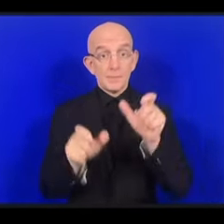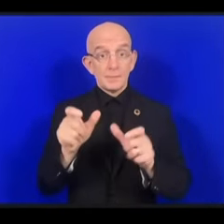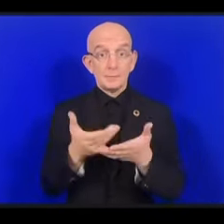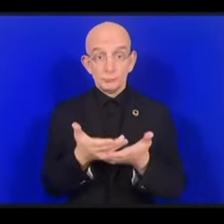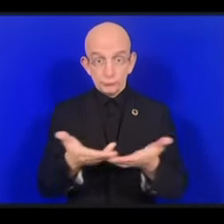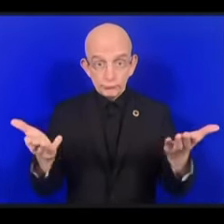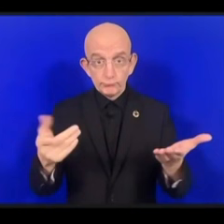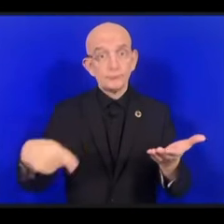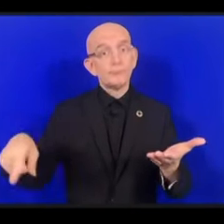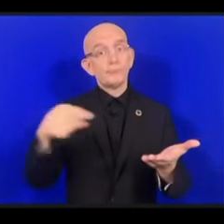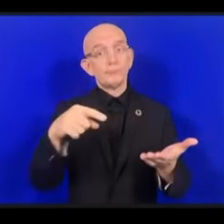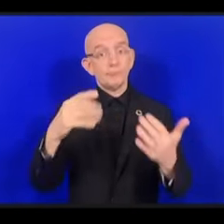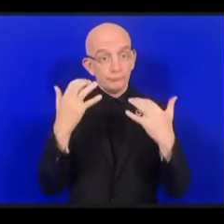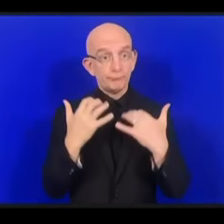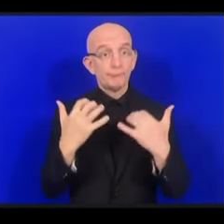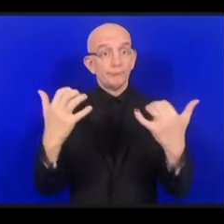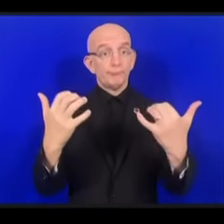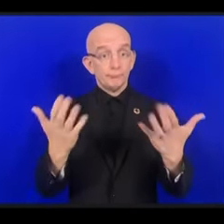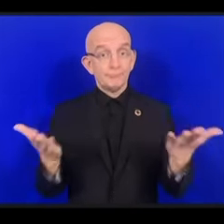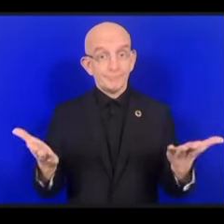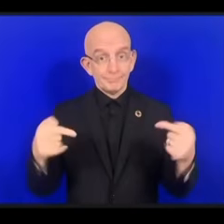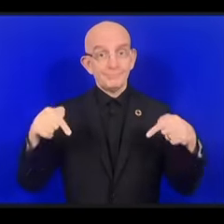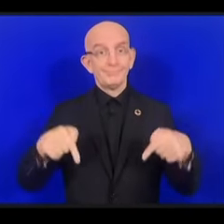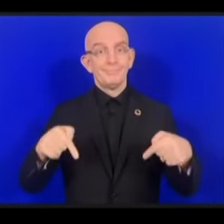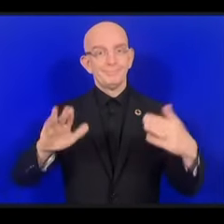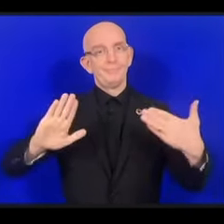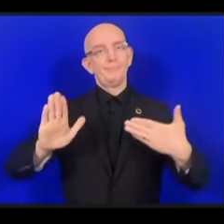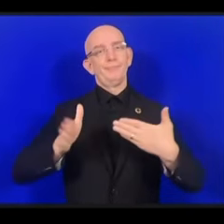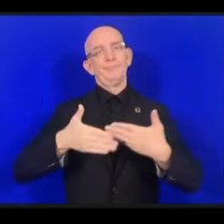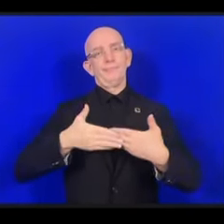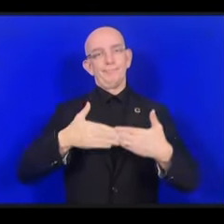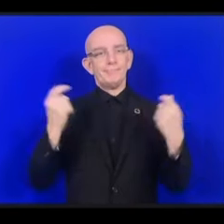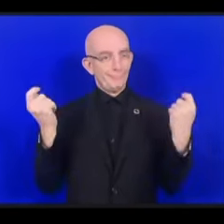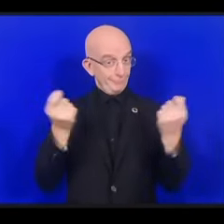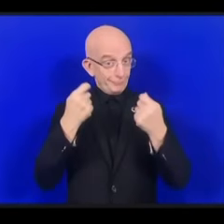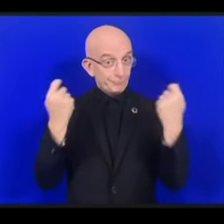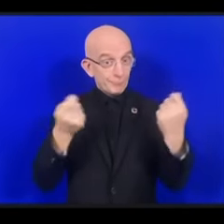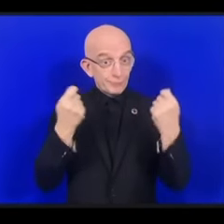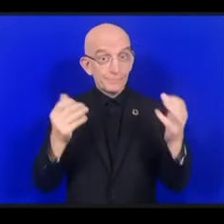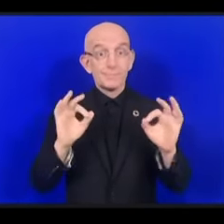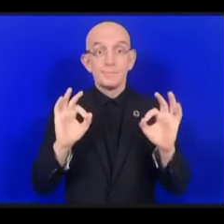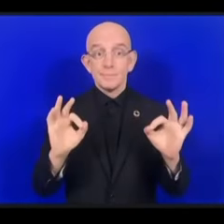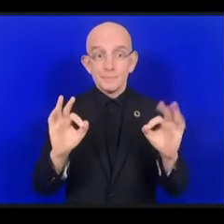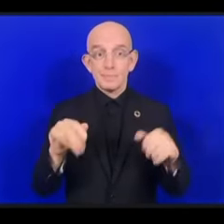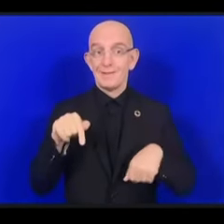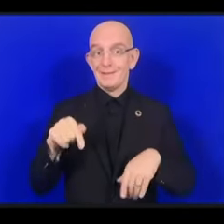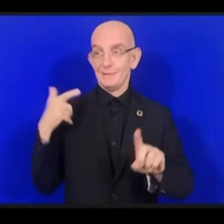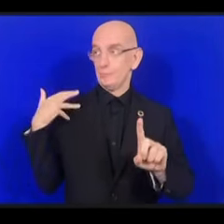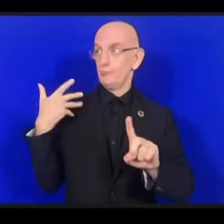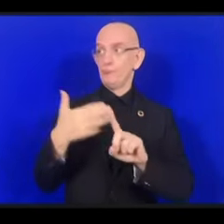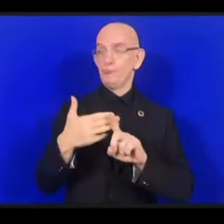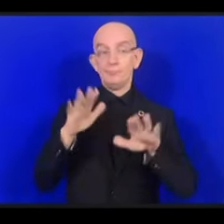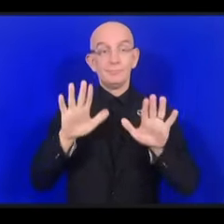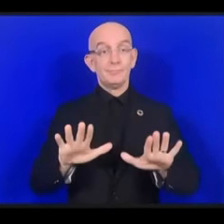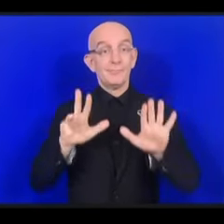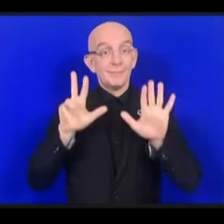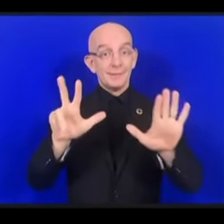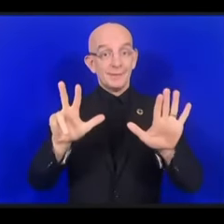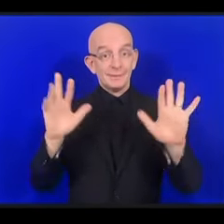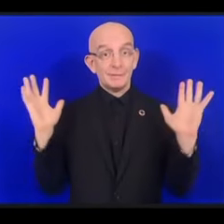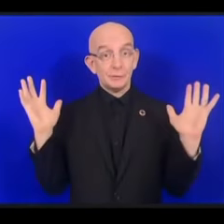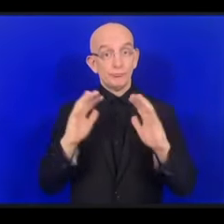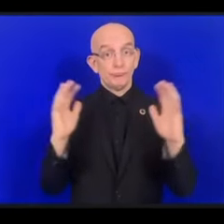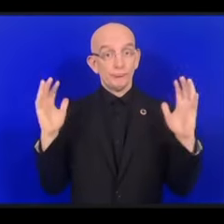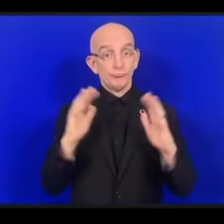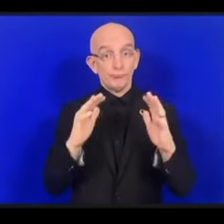18th annual meeting of the Internet Governance Forum. My name is Rebecca, and it is an honor to serve the MC